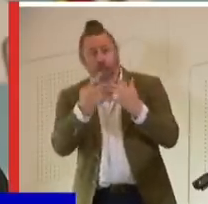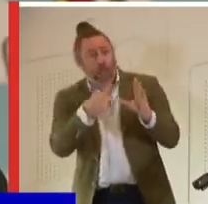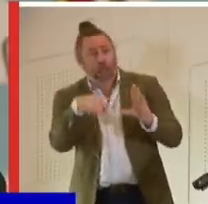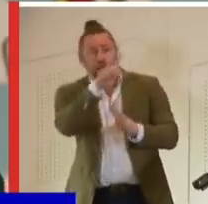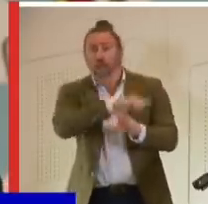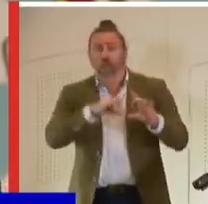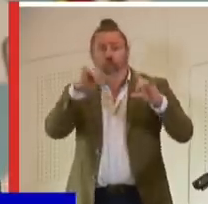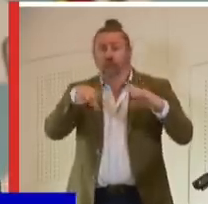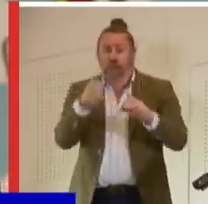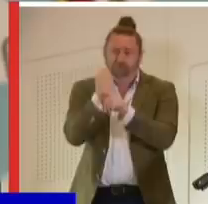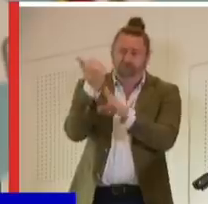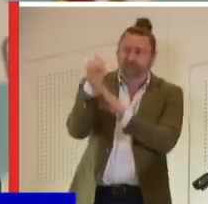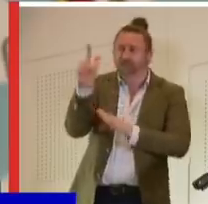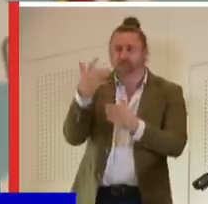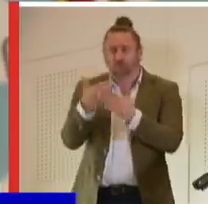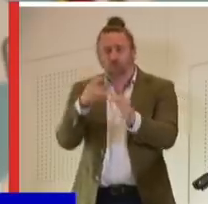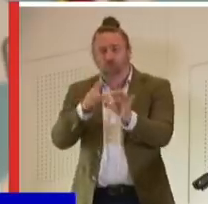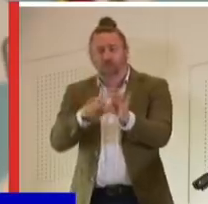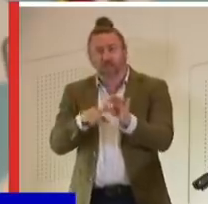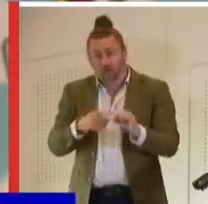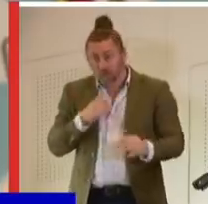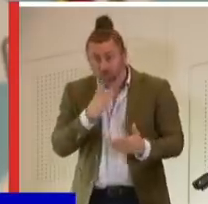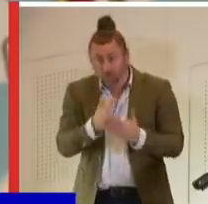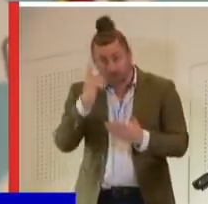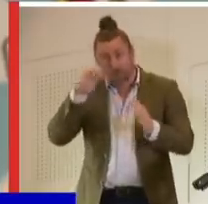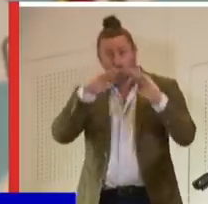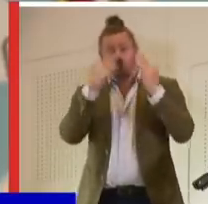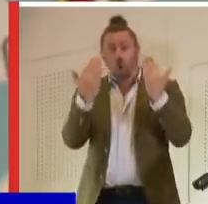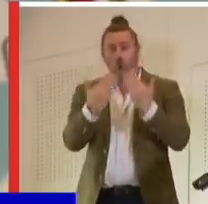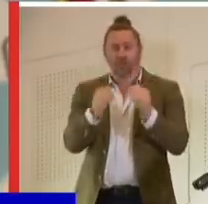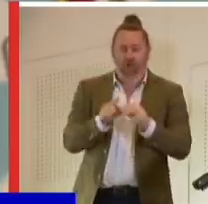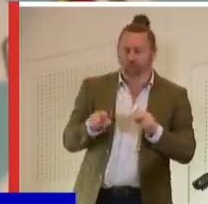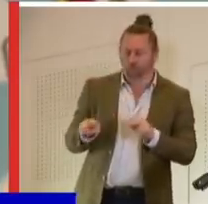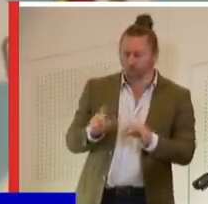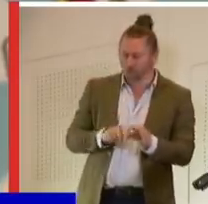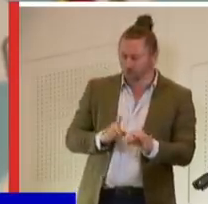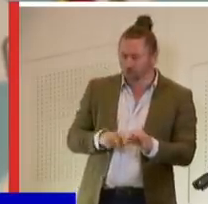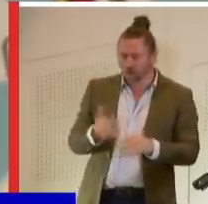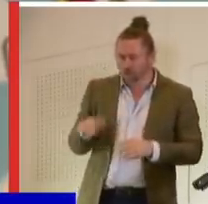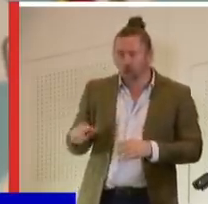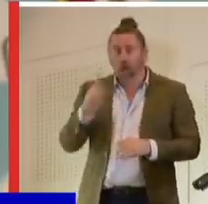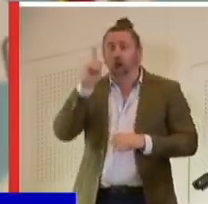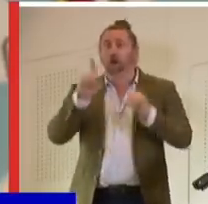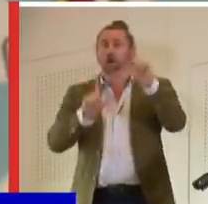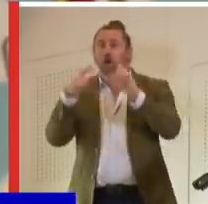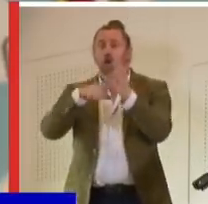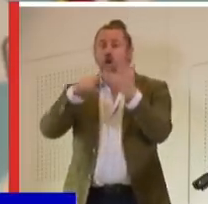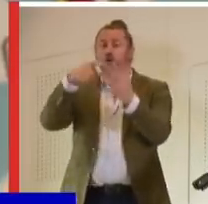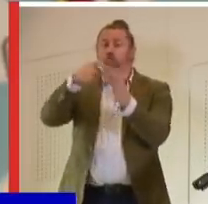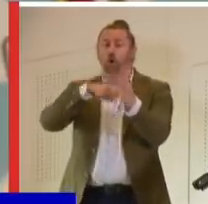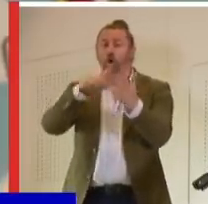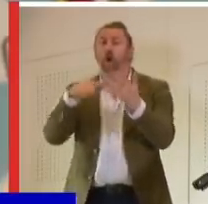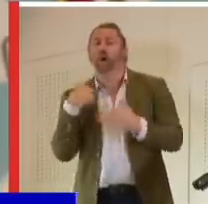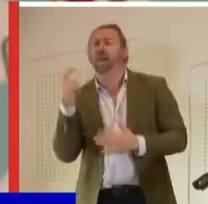just other parts of Australia, but I think, you know, in other parts of the world. People were shocked when I was over in Tokyo being able to tell